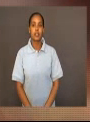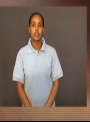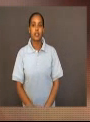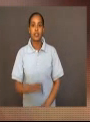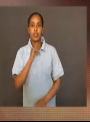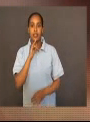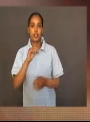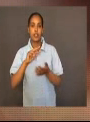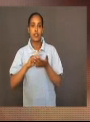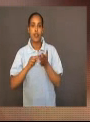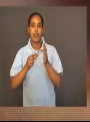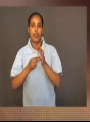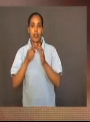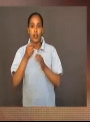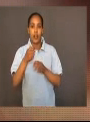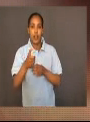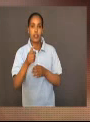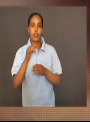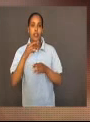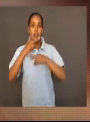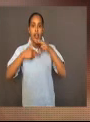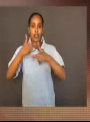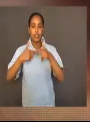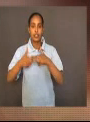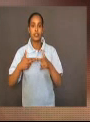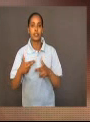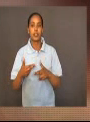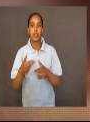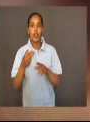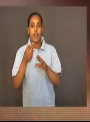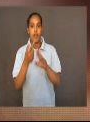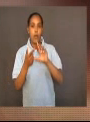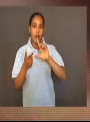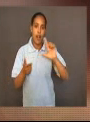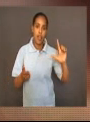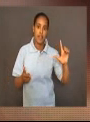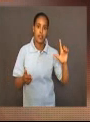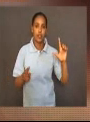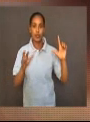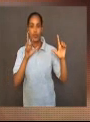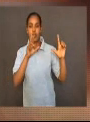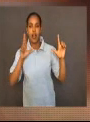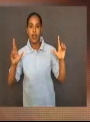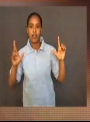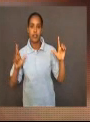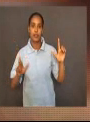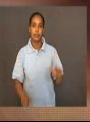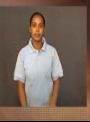is known as the rate of reaction from left to right.